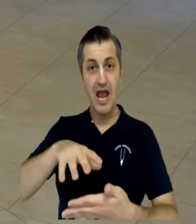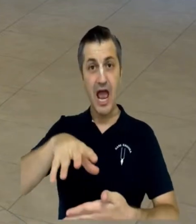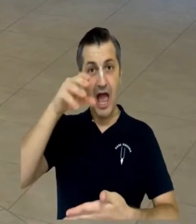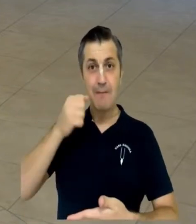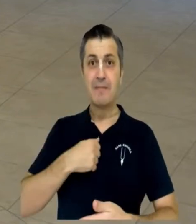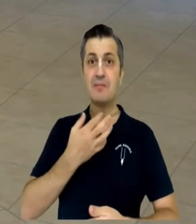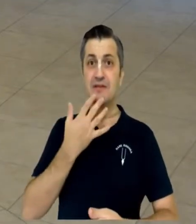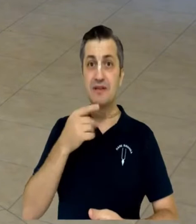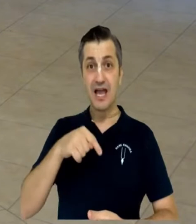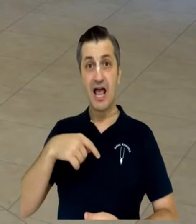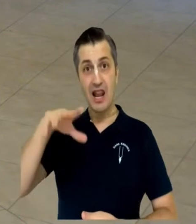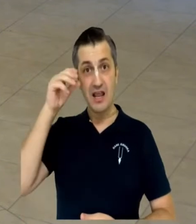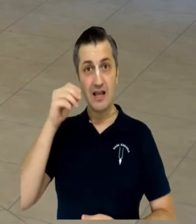So,